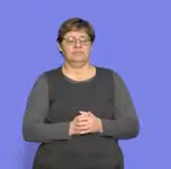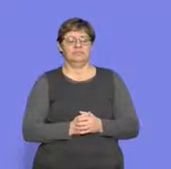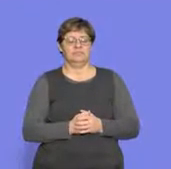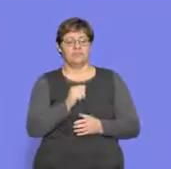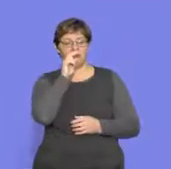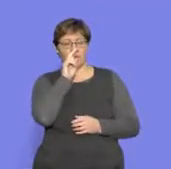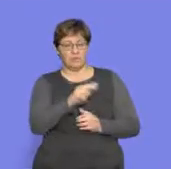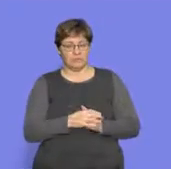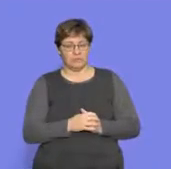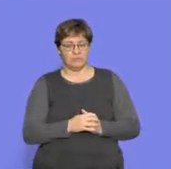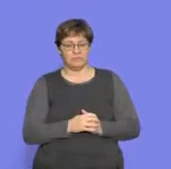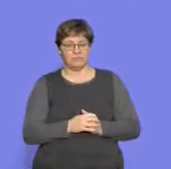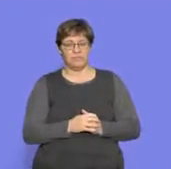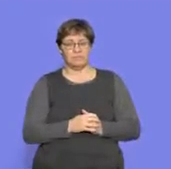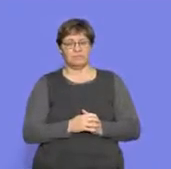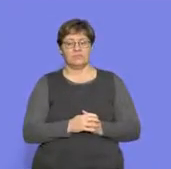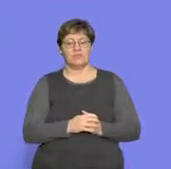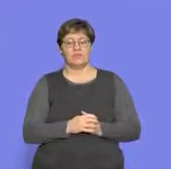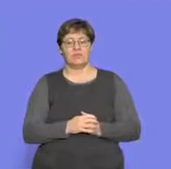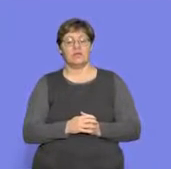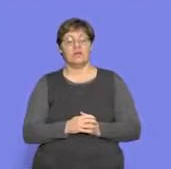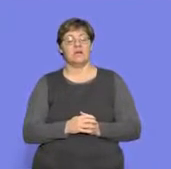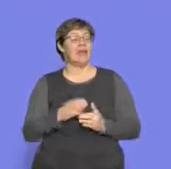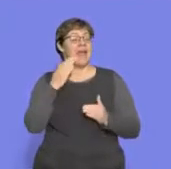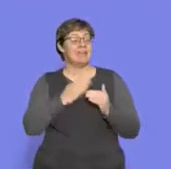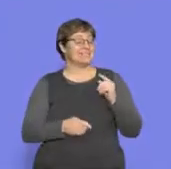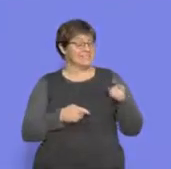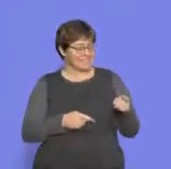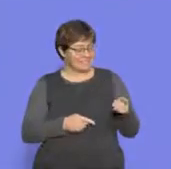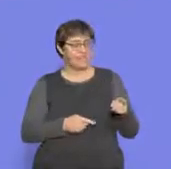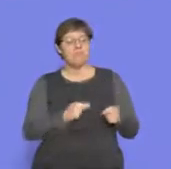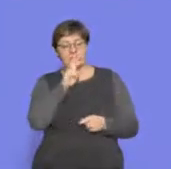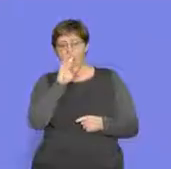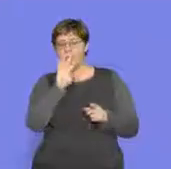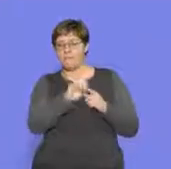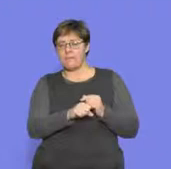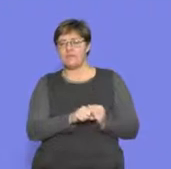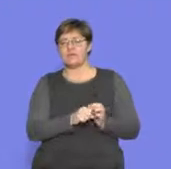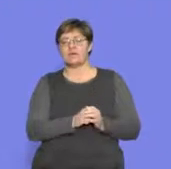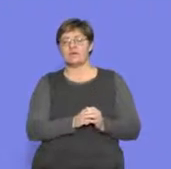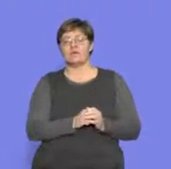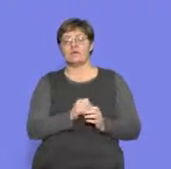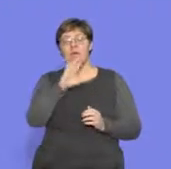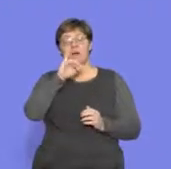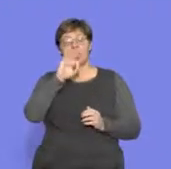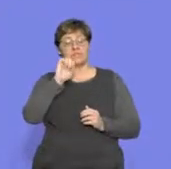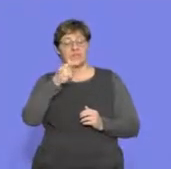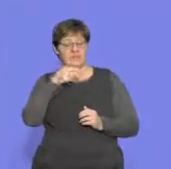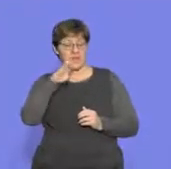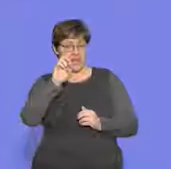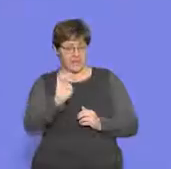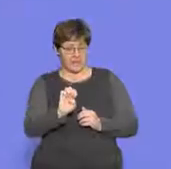at the biosphere, and ultimately it's important that we recognize that the components of the biosphere